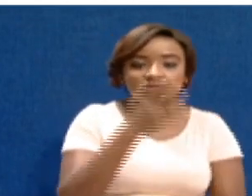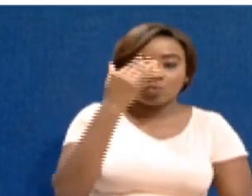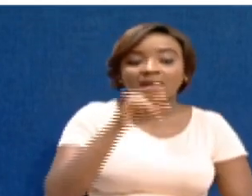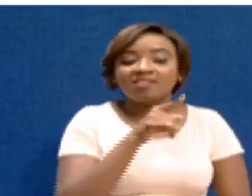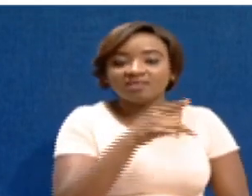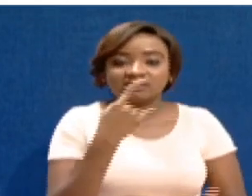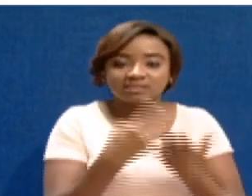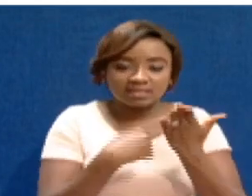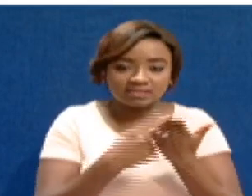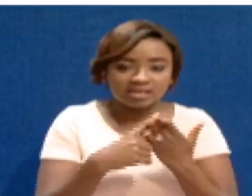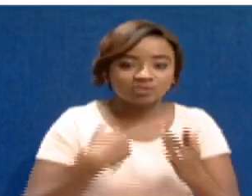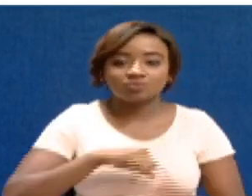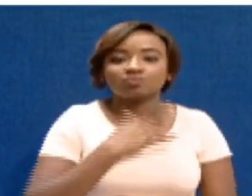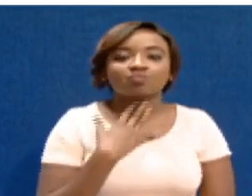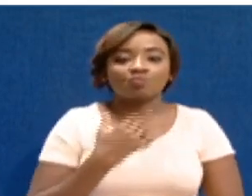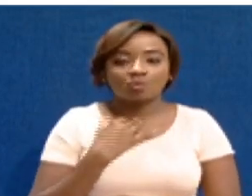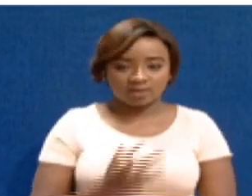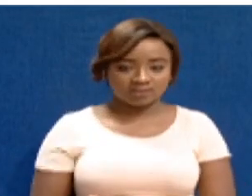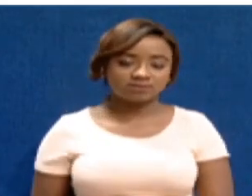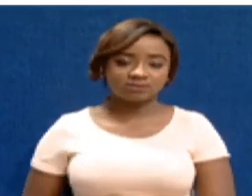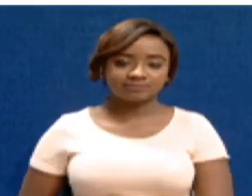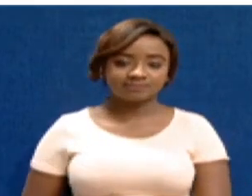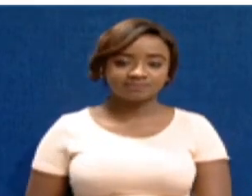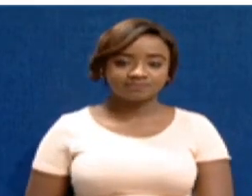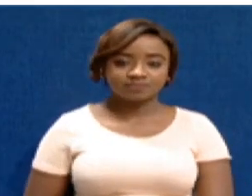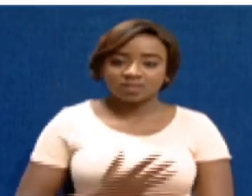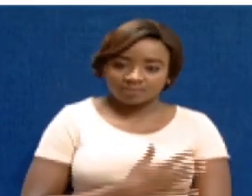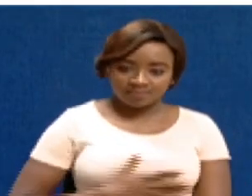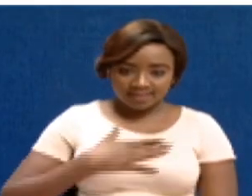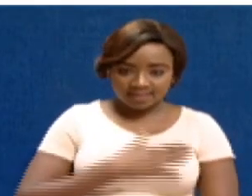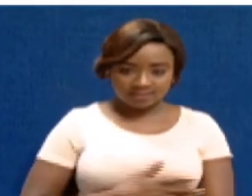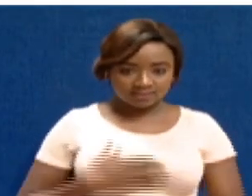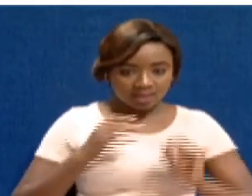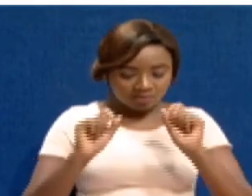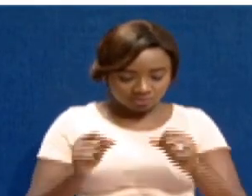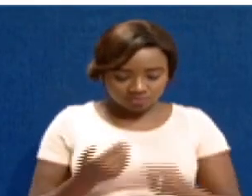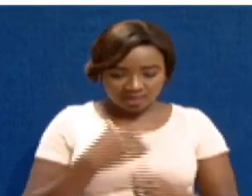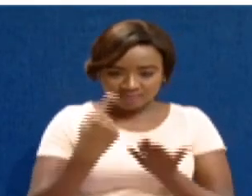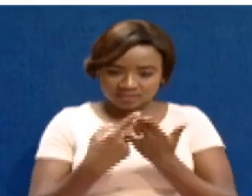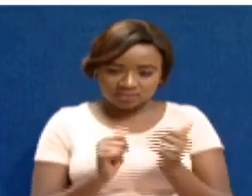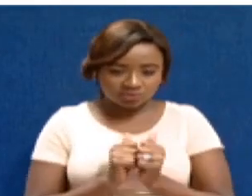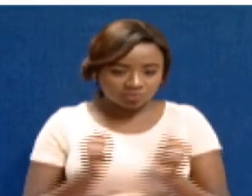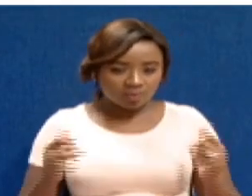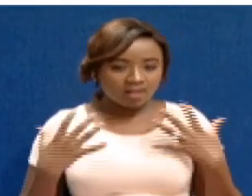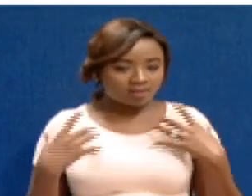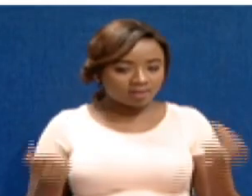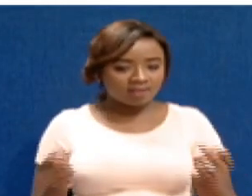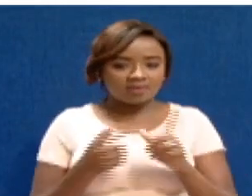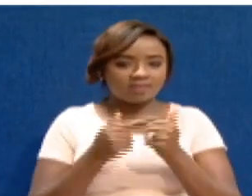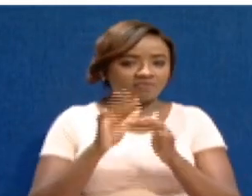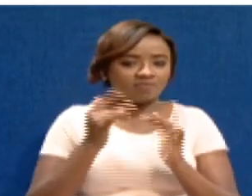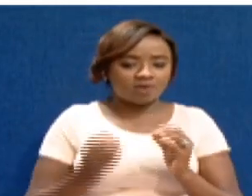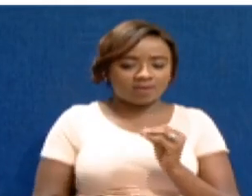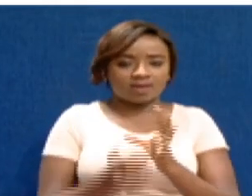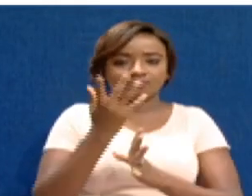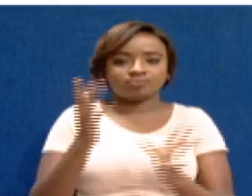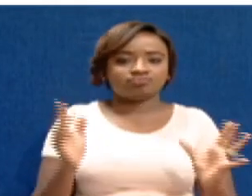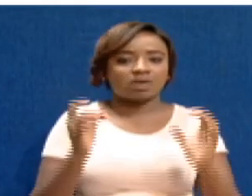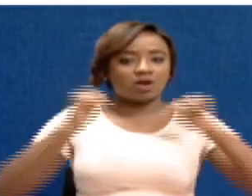King Charles and Napoleon and get closer back to home. Rwanda, yes. 1994. Rwanda. 26 years